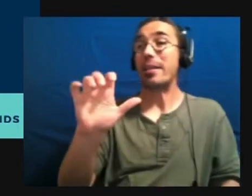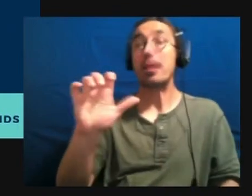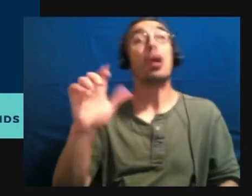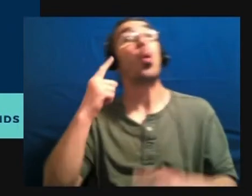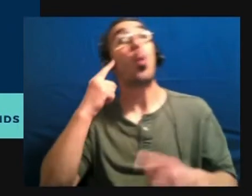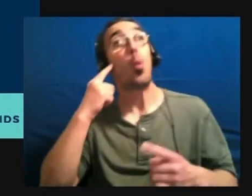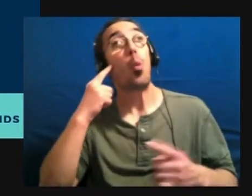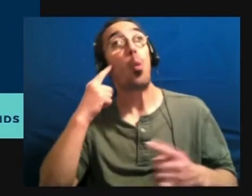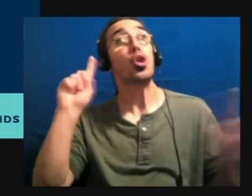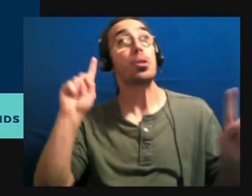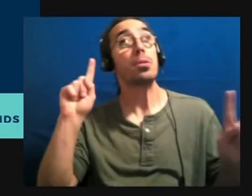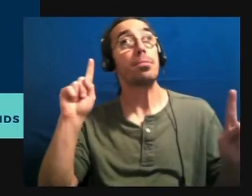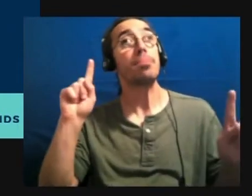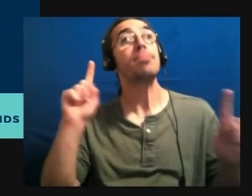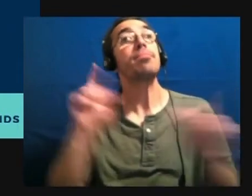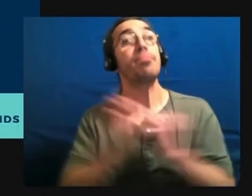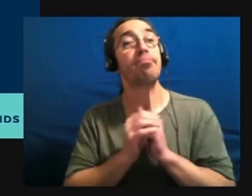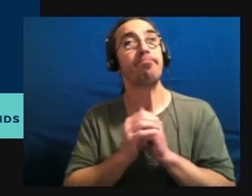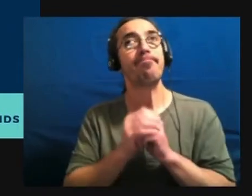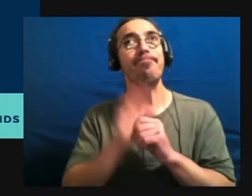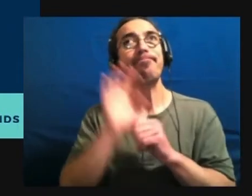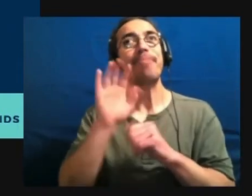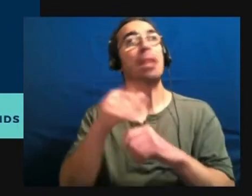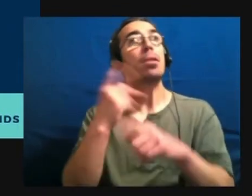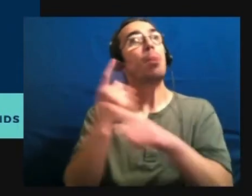works, and it's an appropriate